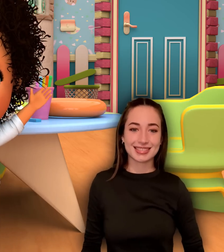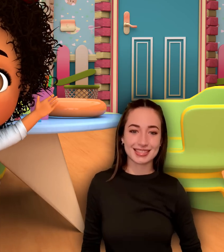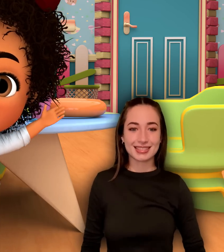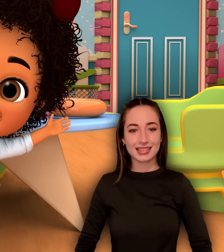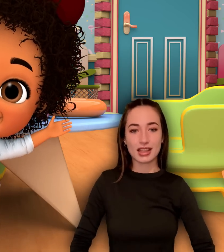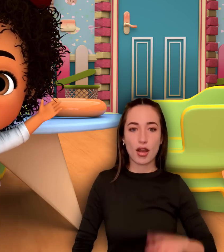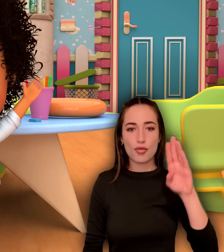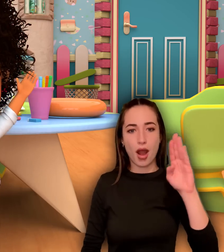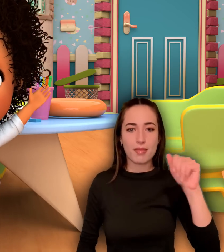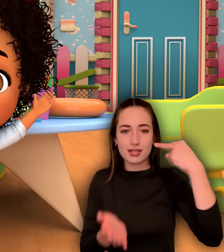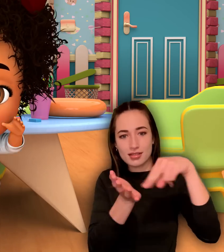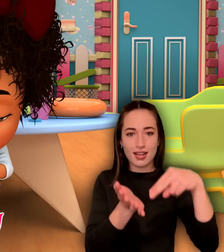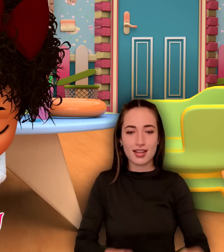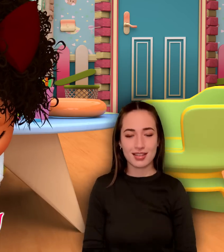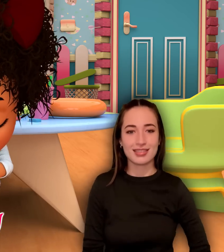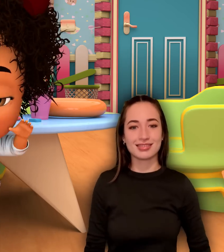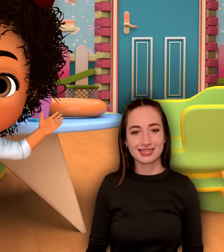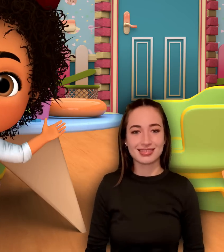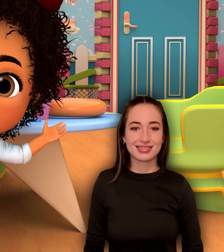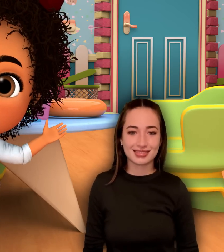down it's AA